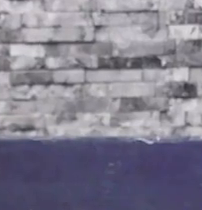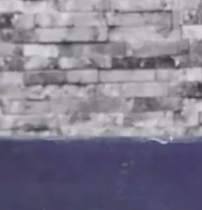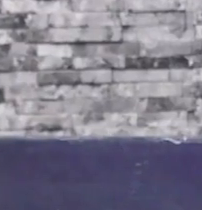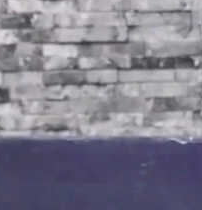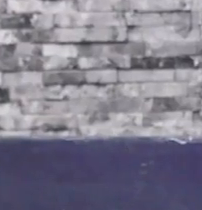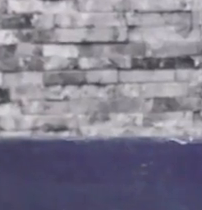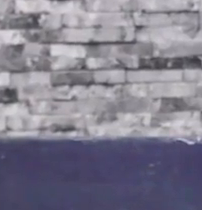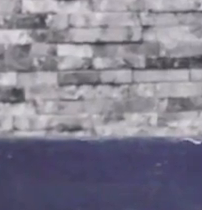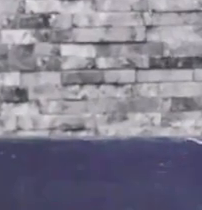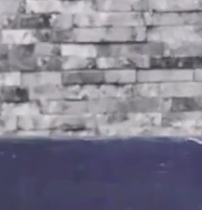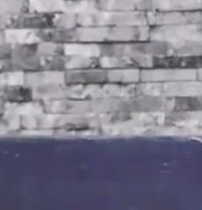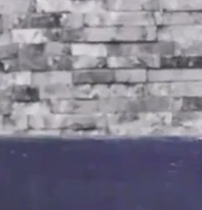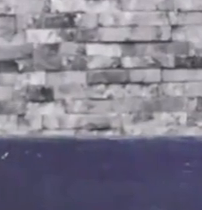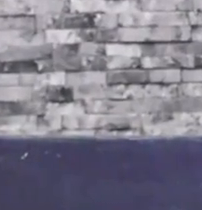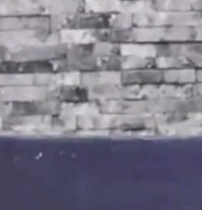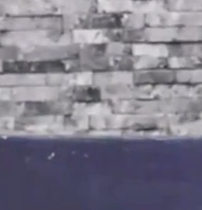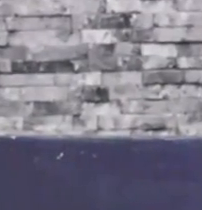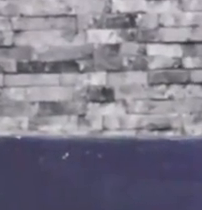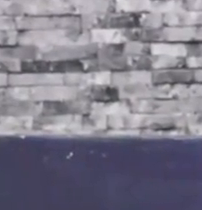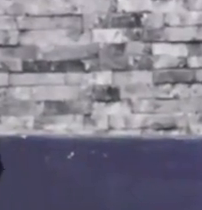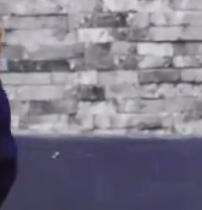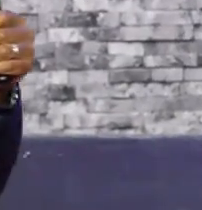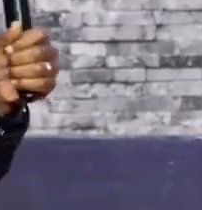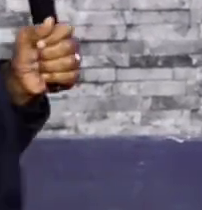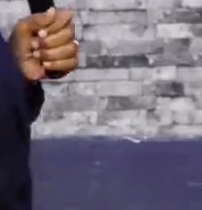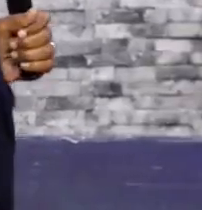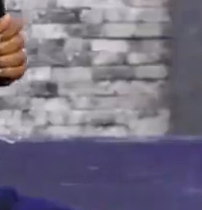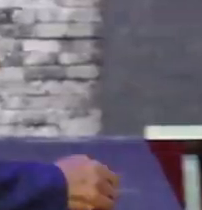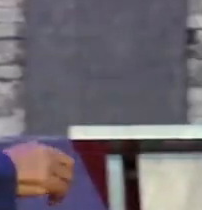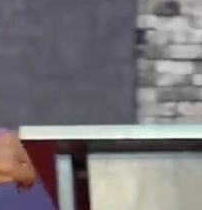good. Mawazo yako ni nzuri. But it doesn't matter. Lakini haijalishi.